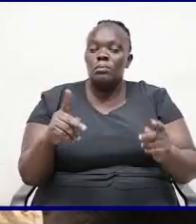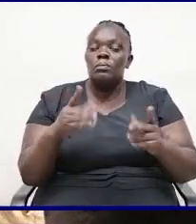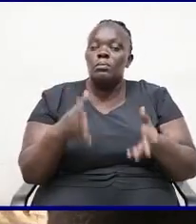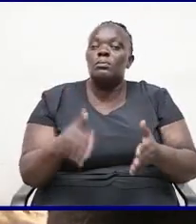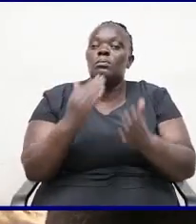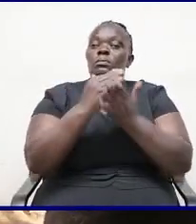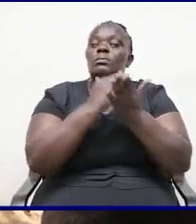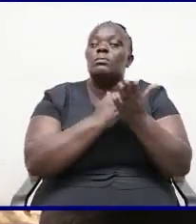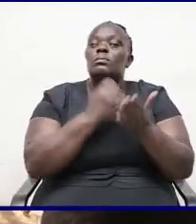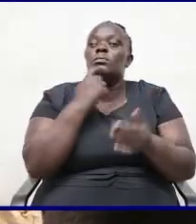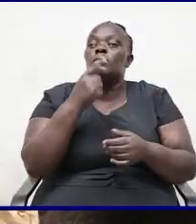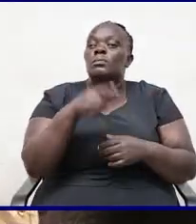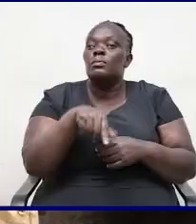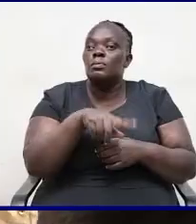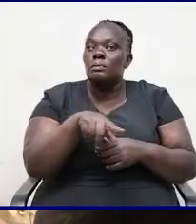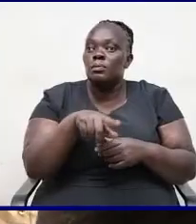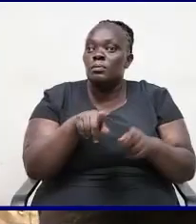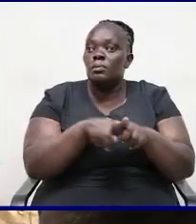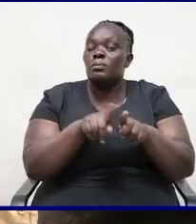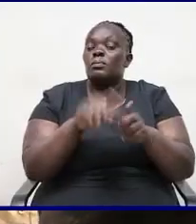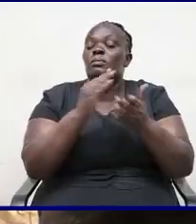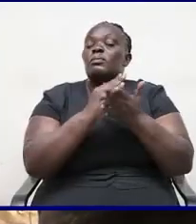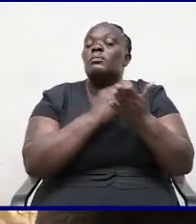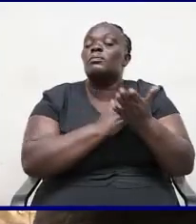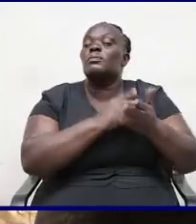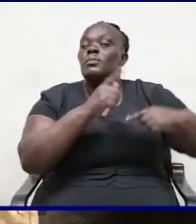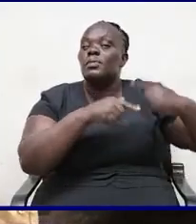The program tell me. Program.